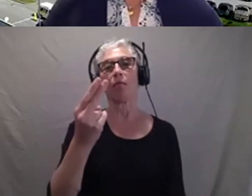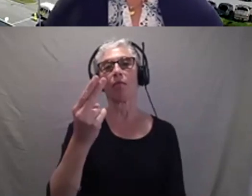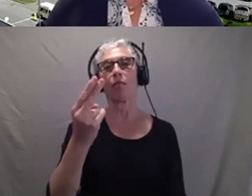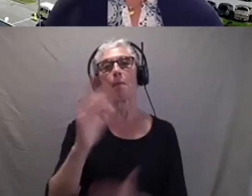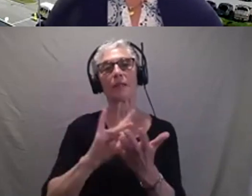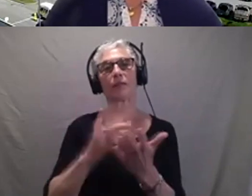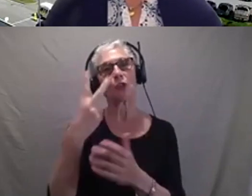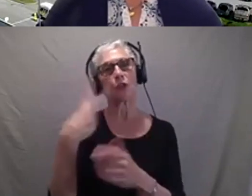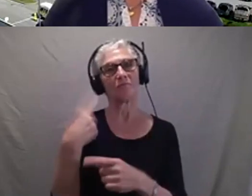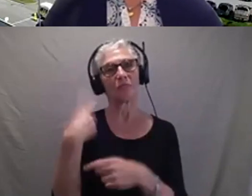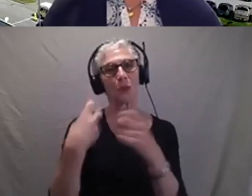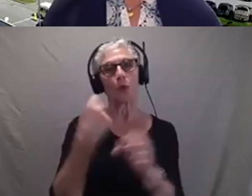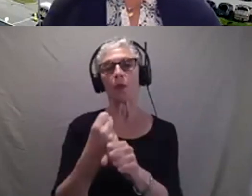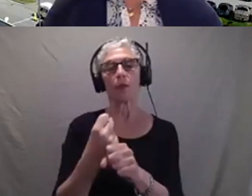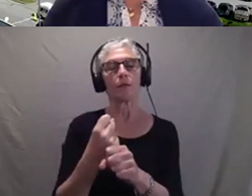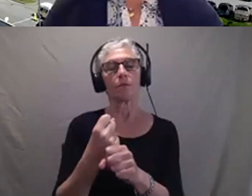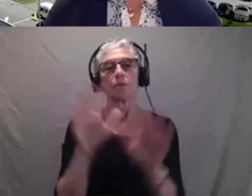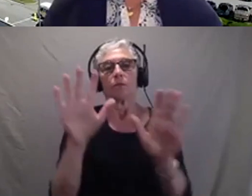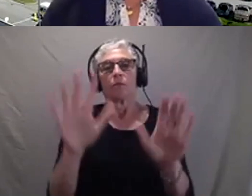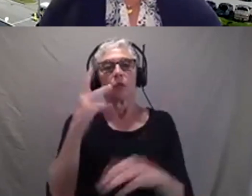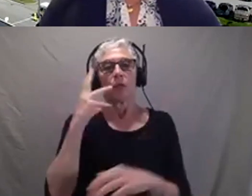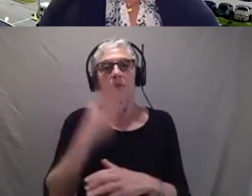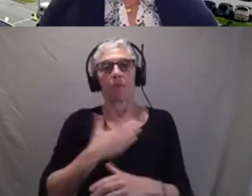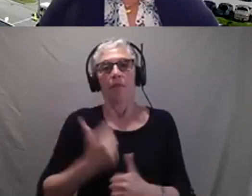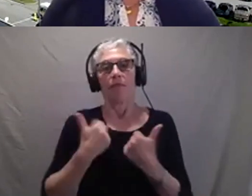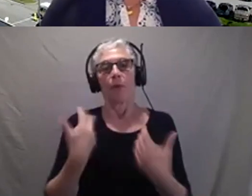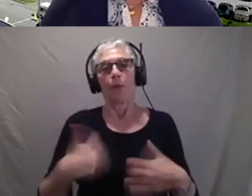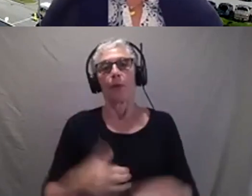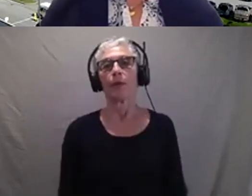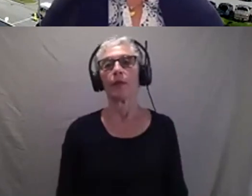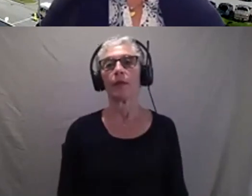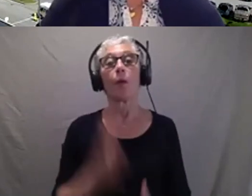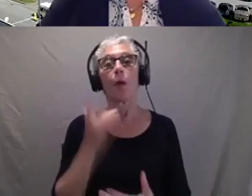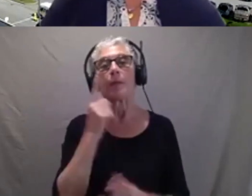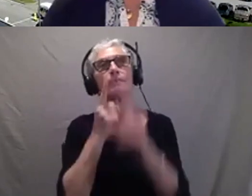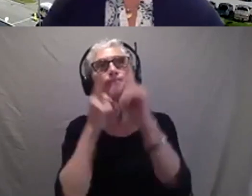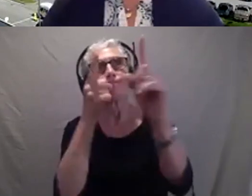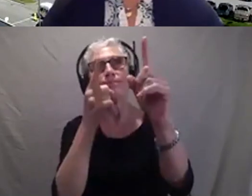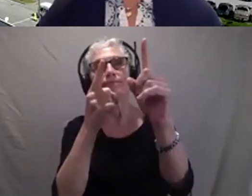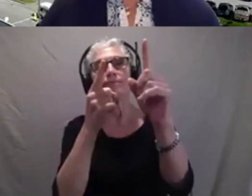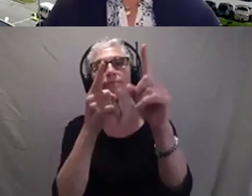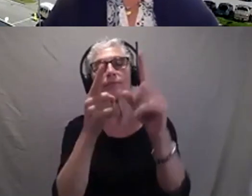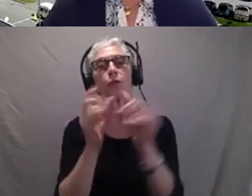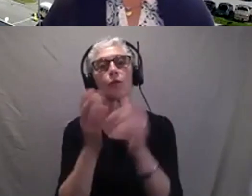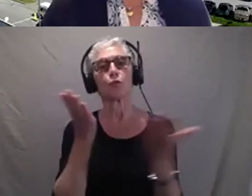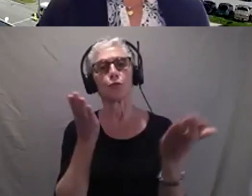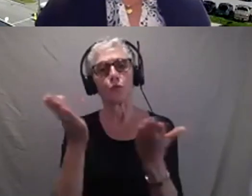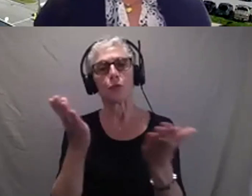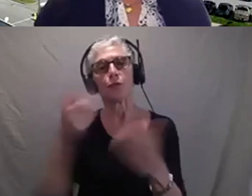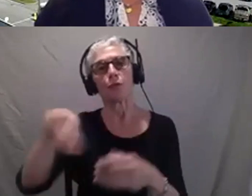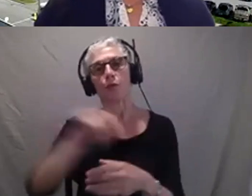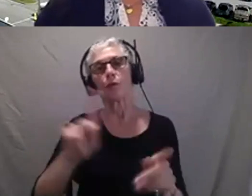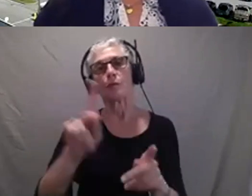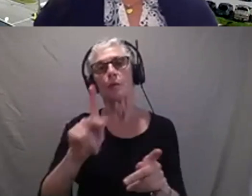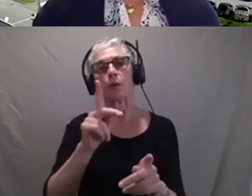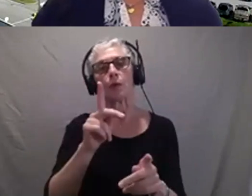it's probably been the most wonderful experience of my life, primarily because of the mission that we have, which is to serve those